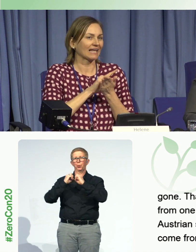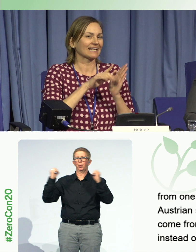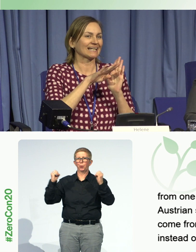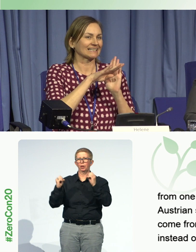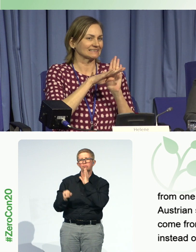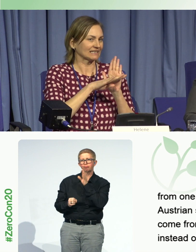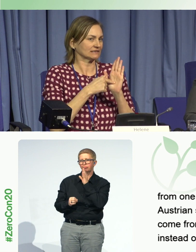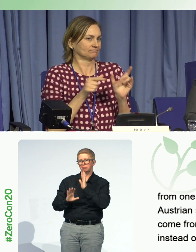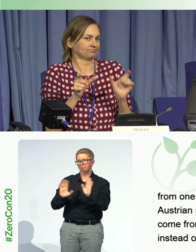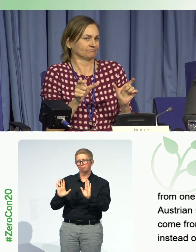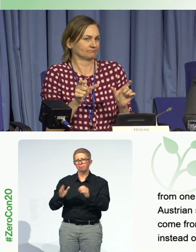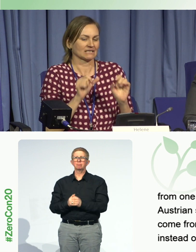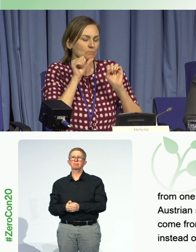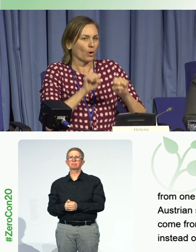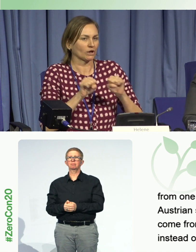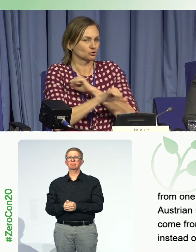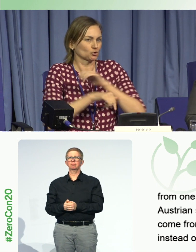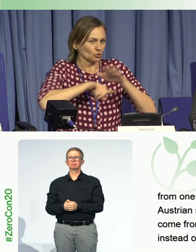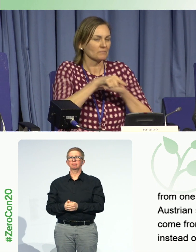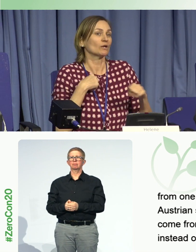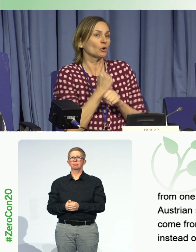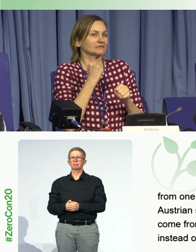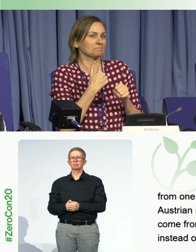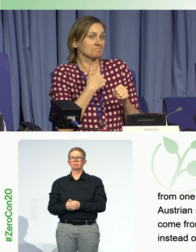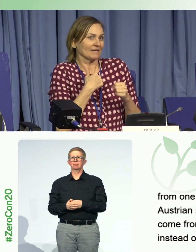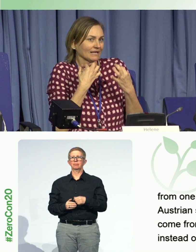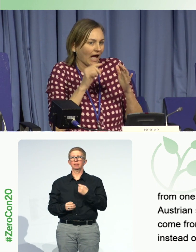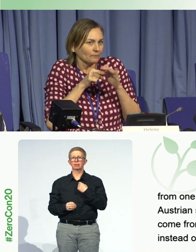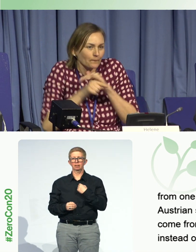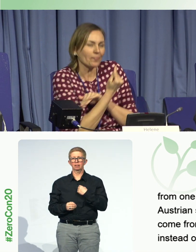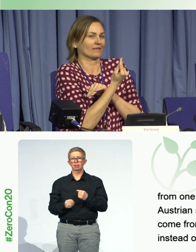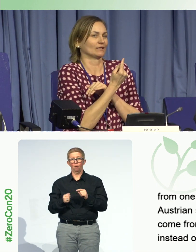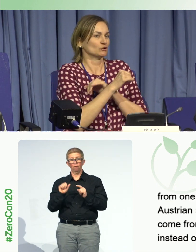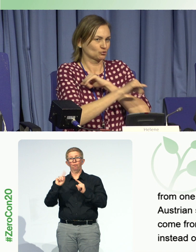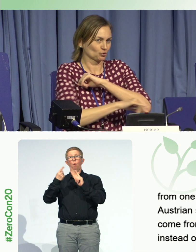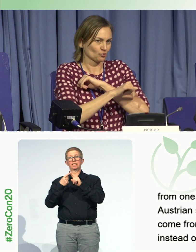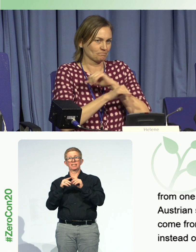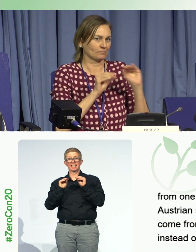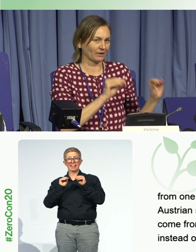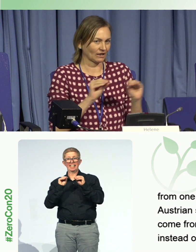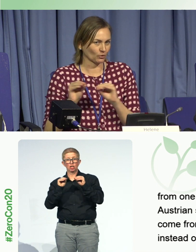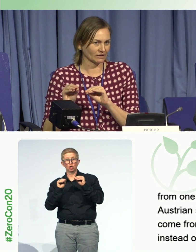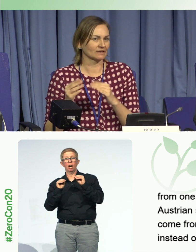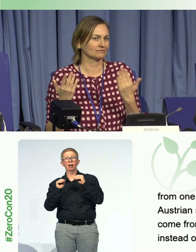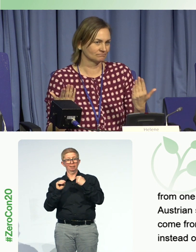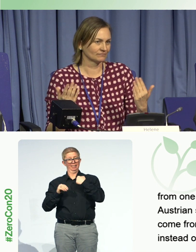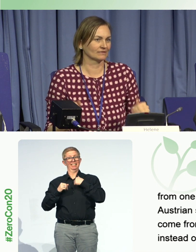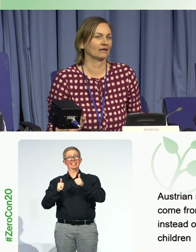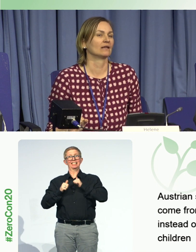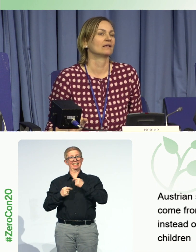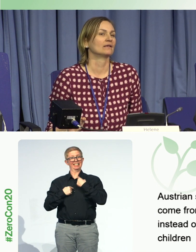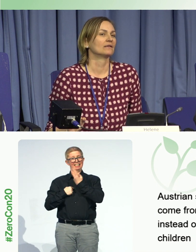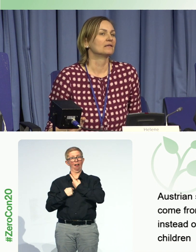And I became the first teacher for deaf children, although the